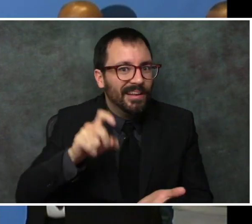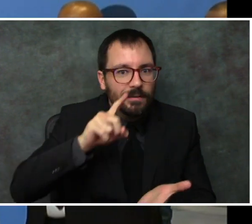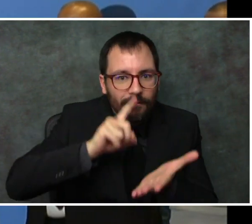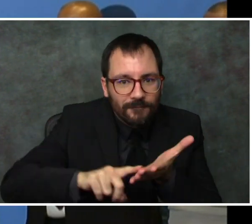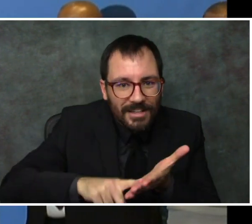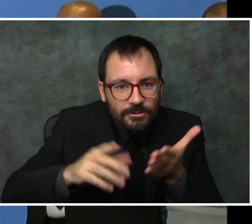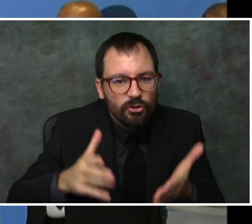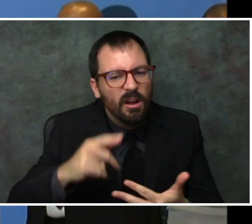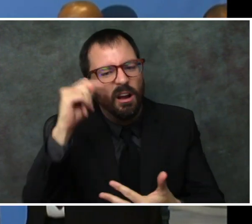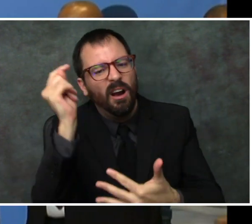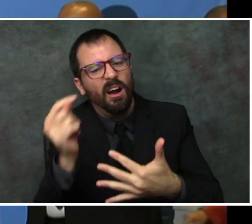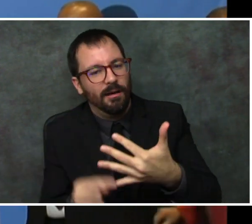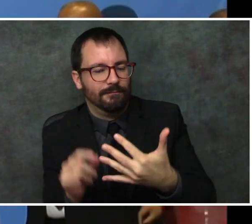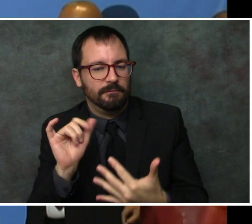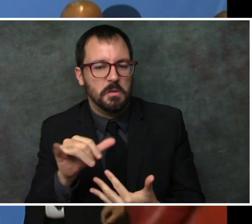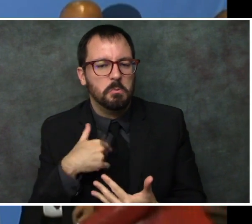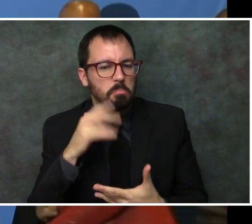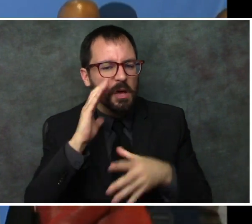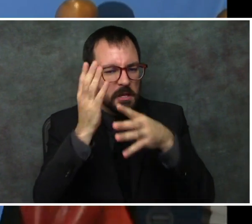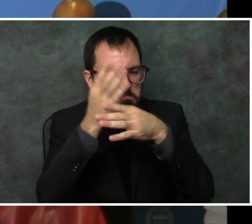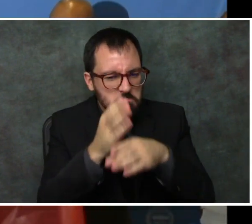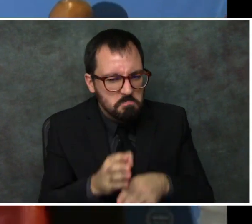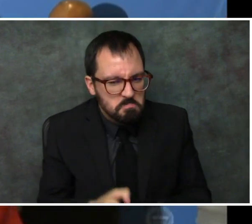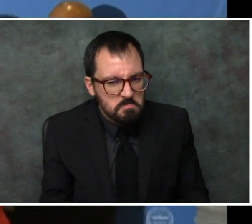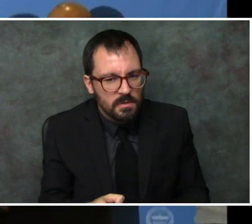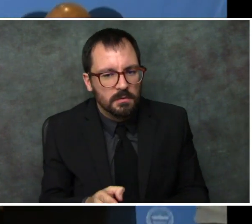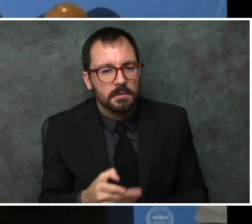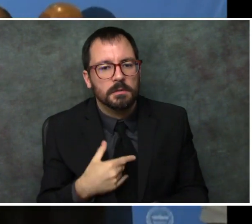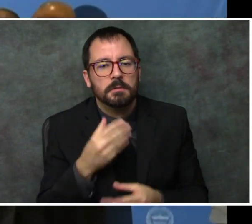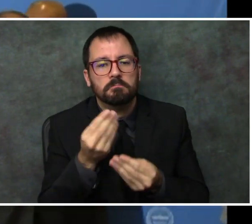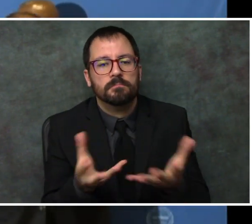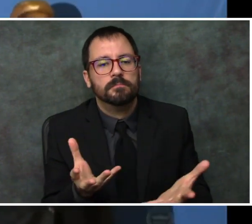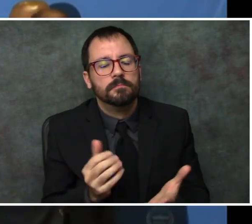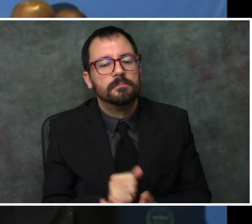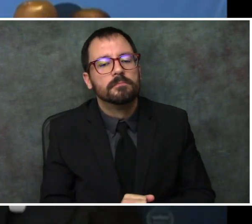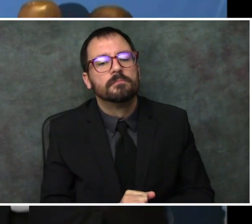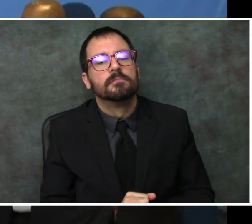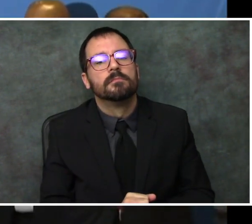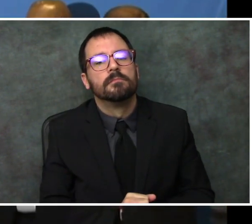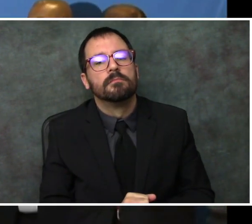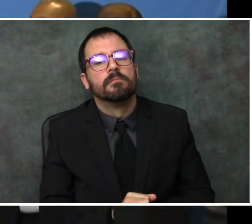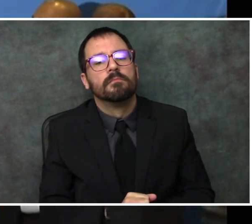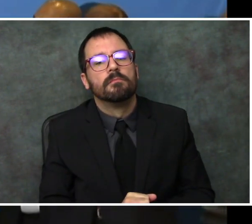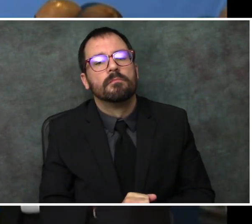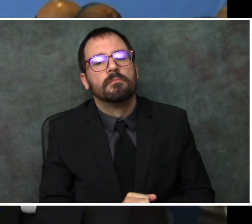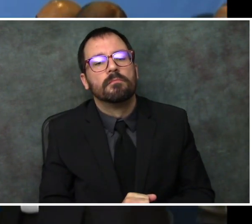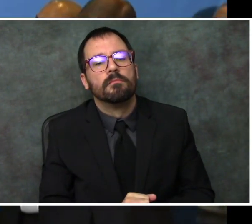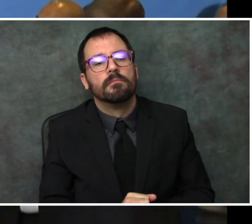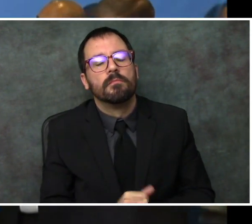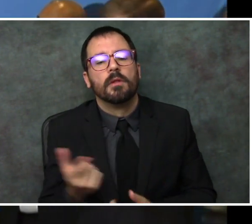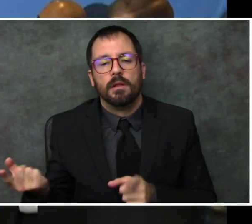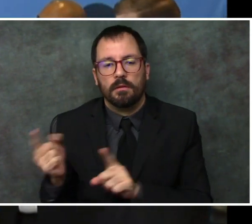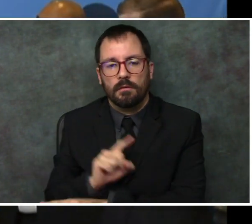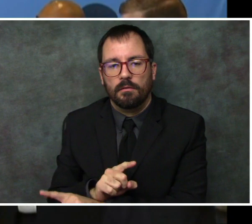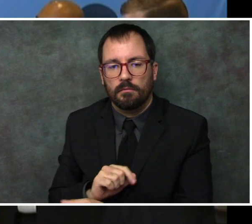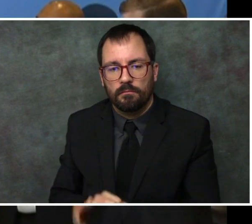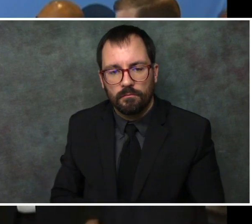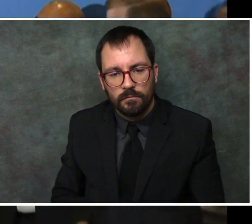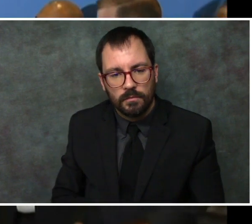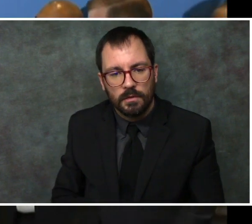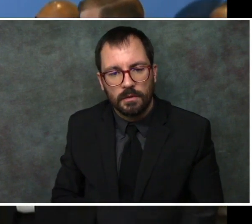breakdown. Oh, Tanisha Sullivan, she might have a breakdown. I don't have a breakdown, but I do